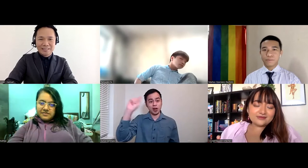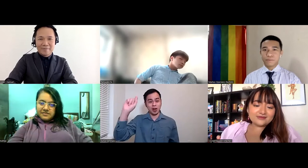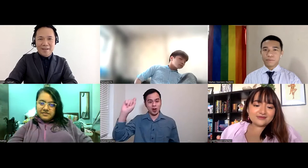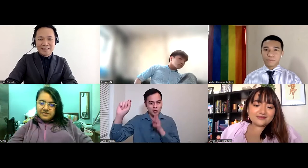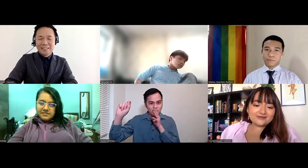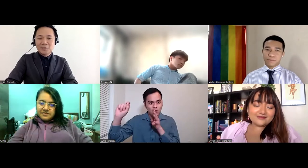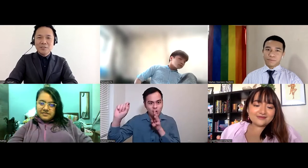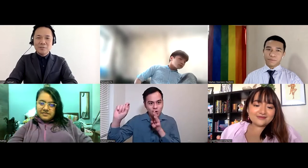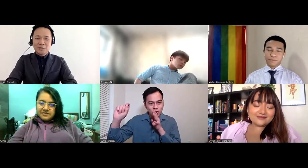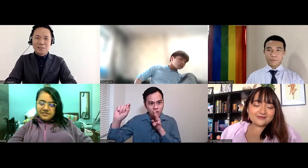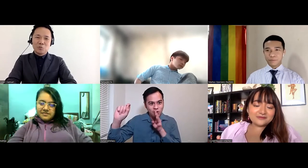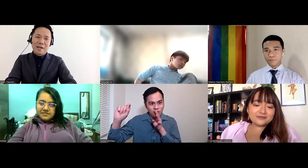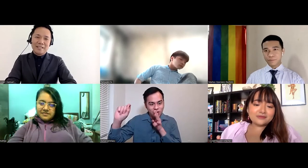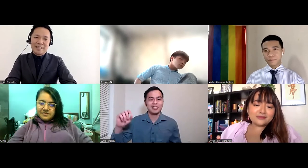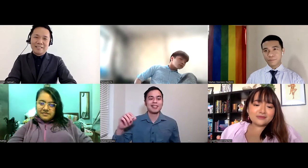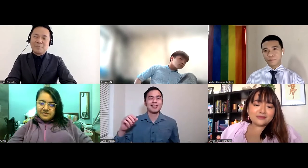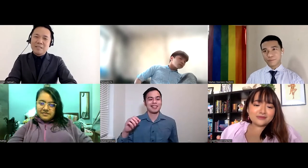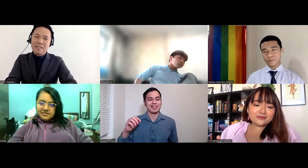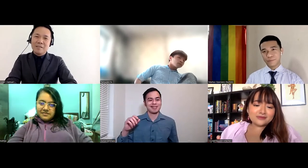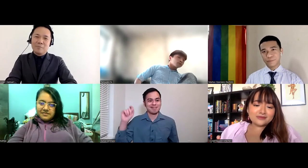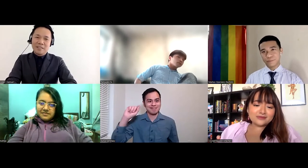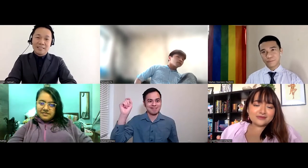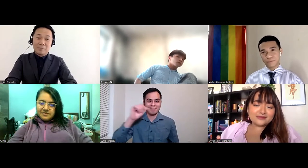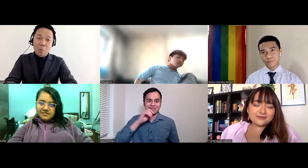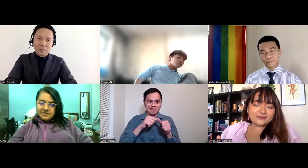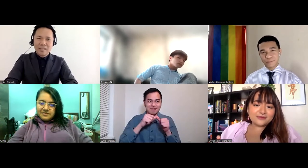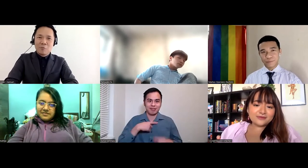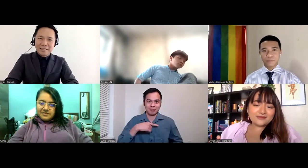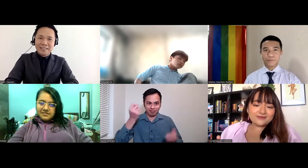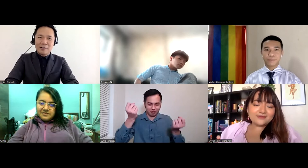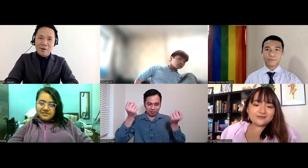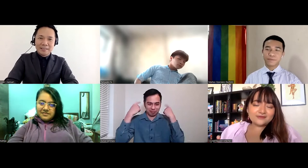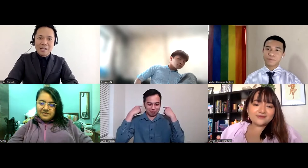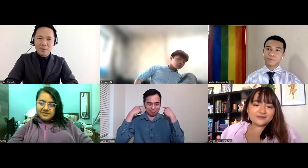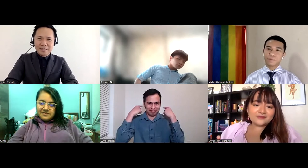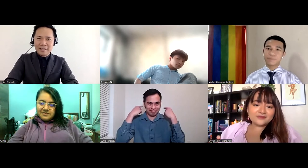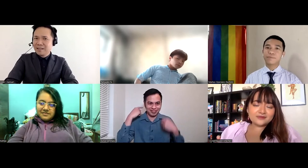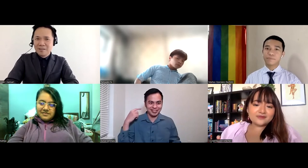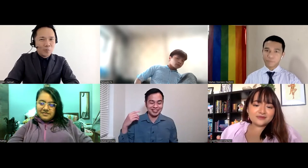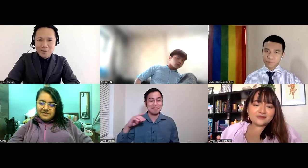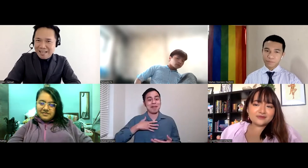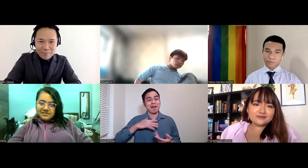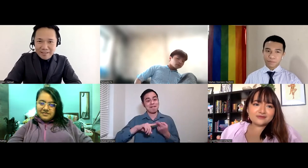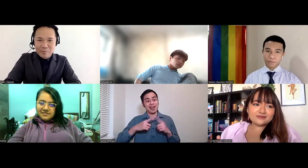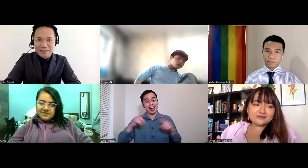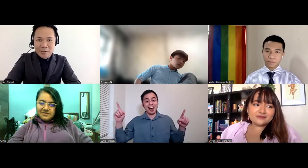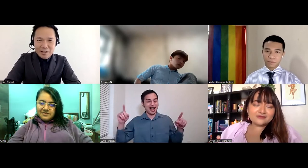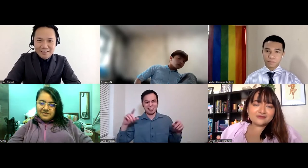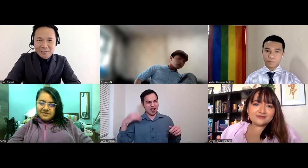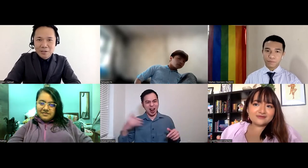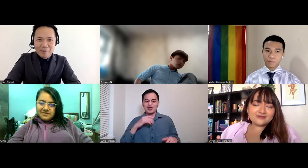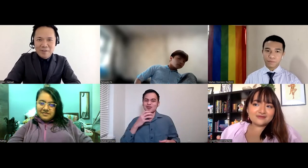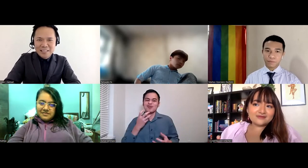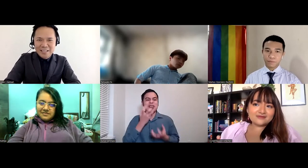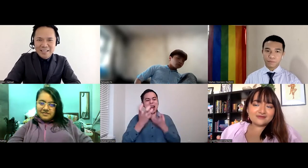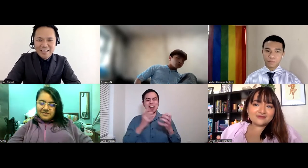overlooked that fact. So she was just writing and speaking, facing the board, writing and writing. I was like, what was happening? What's going on in